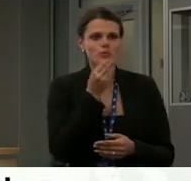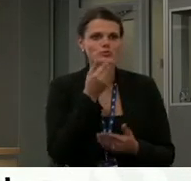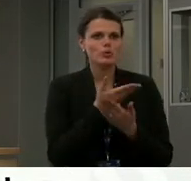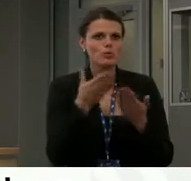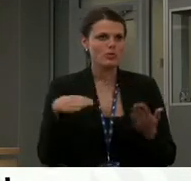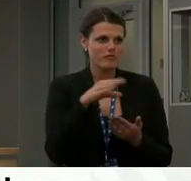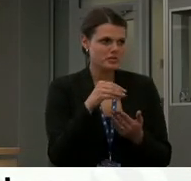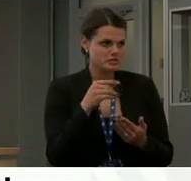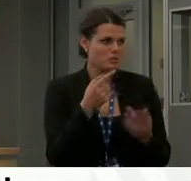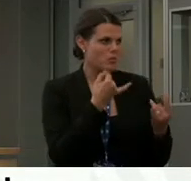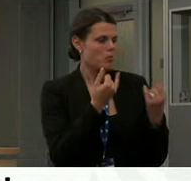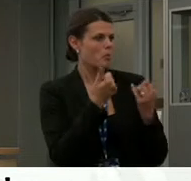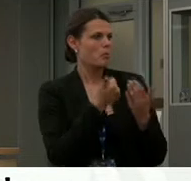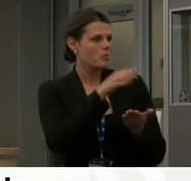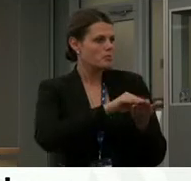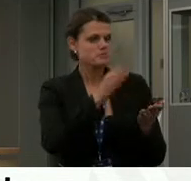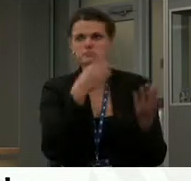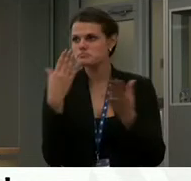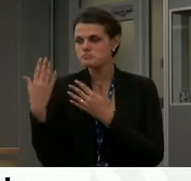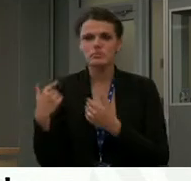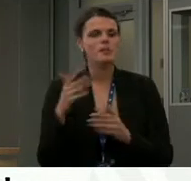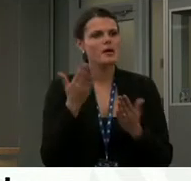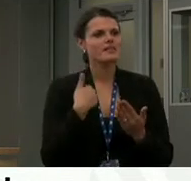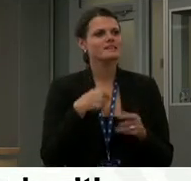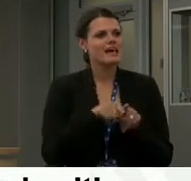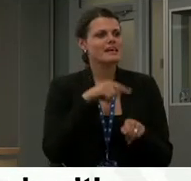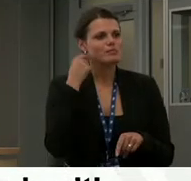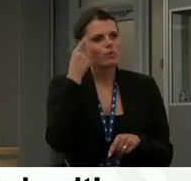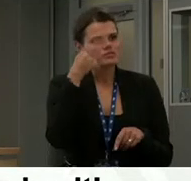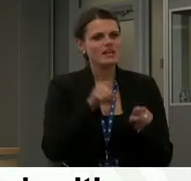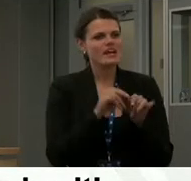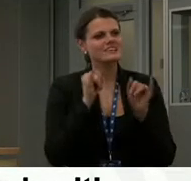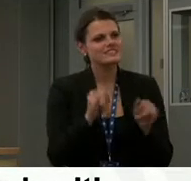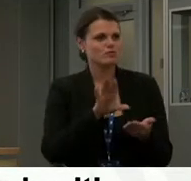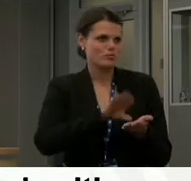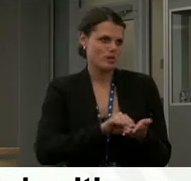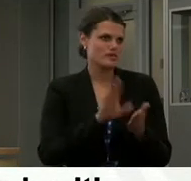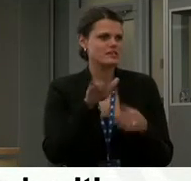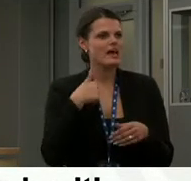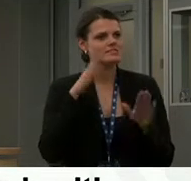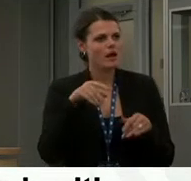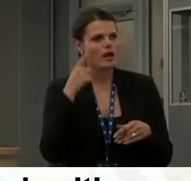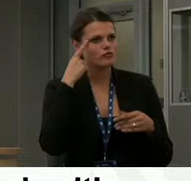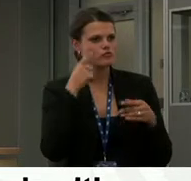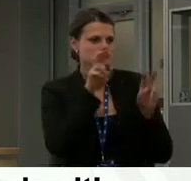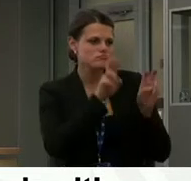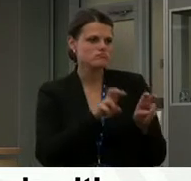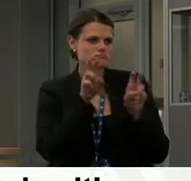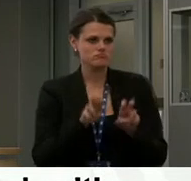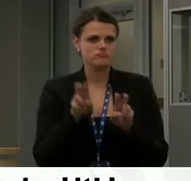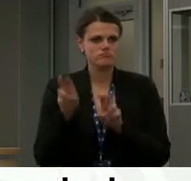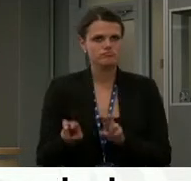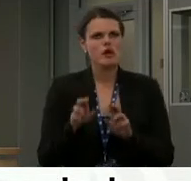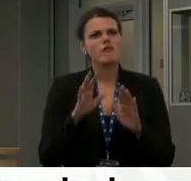we heard was about good practices. I want to talk about some bad practices from my monitoring work, about the slowness